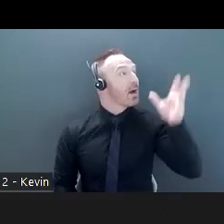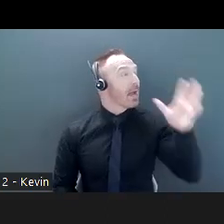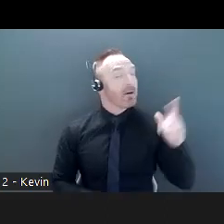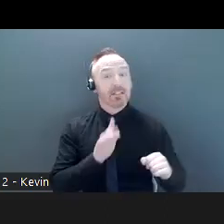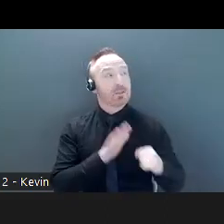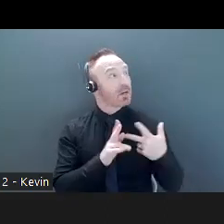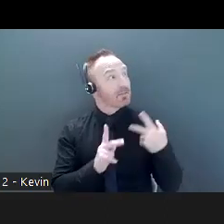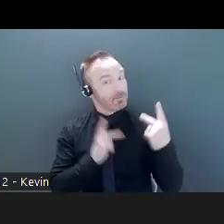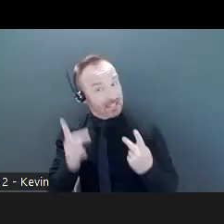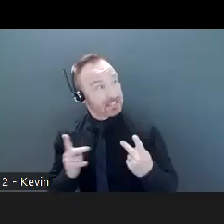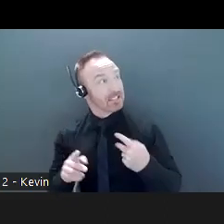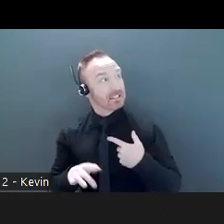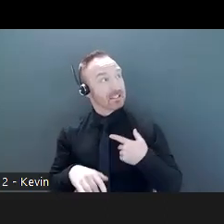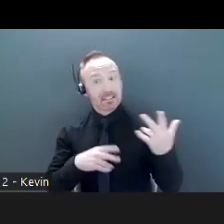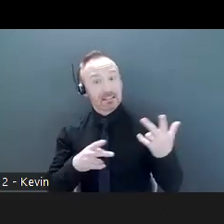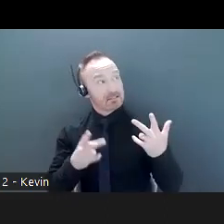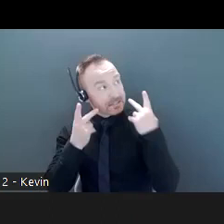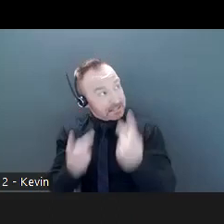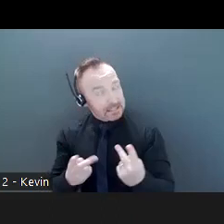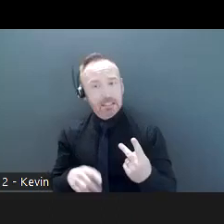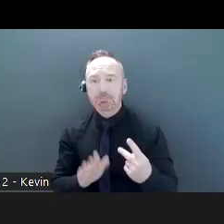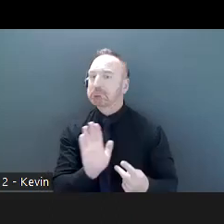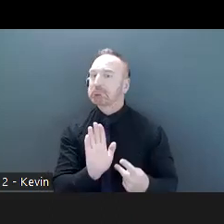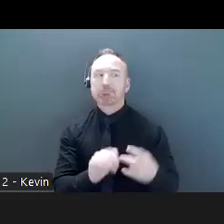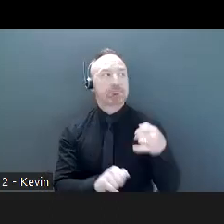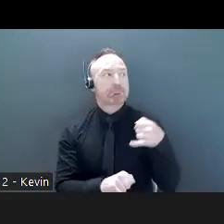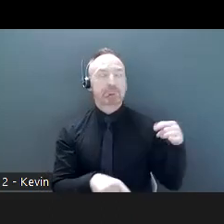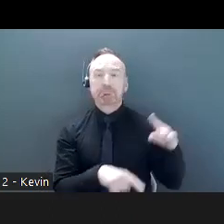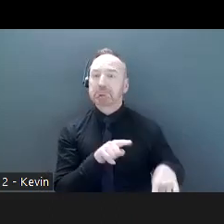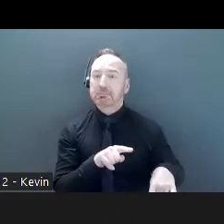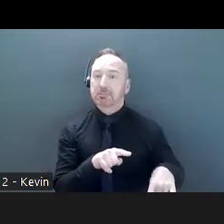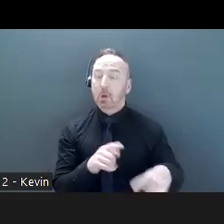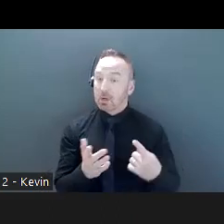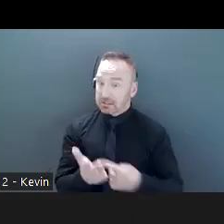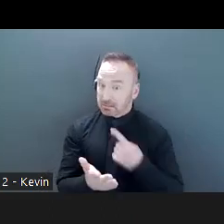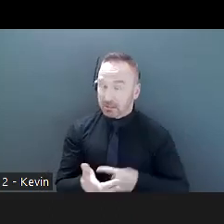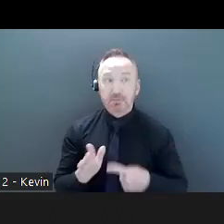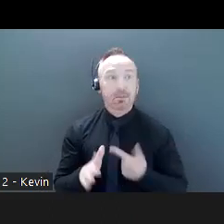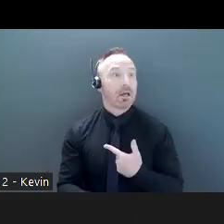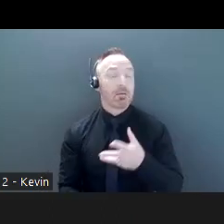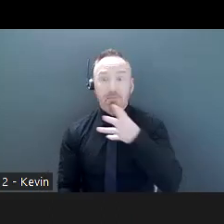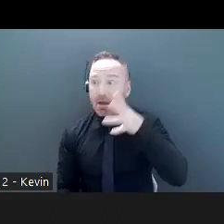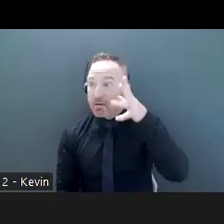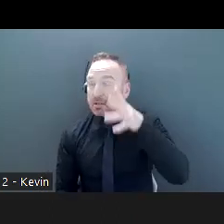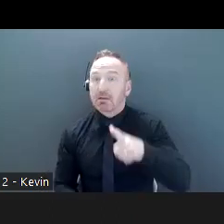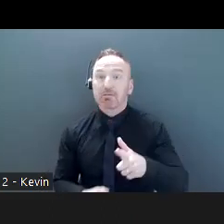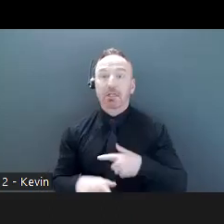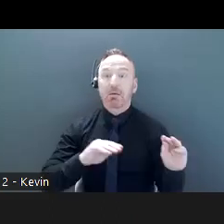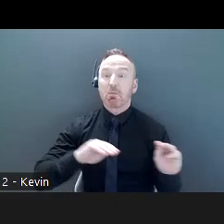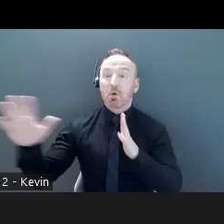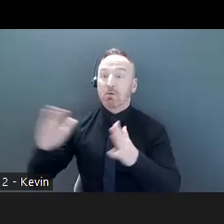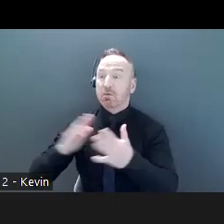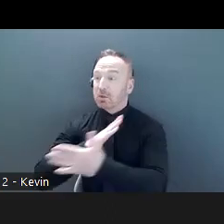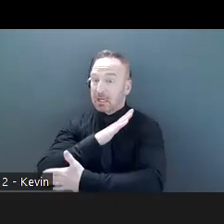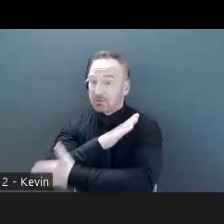families or separated families where one parent moves to another country and the children are still here. That's a case